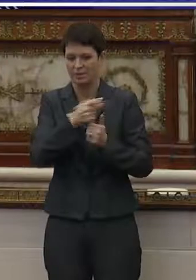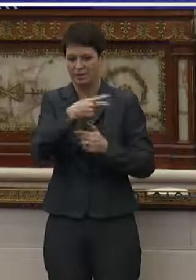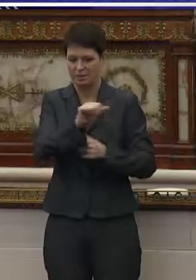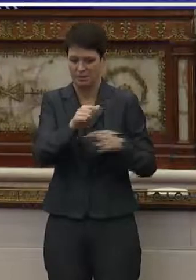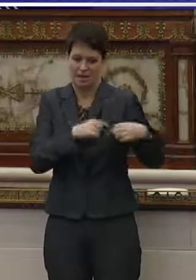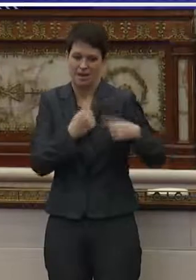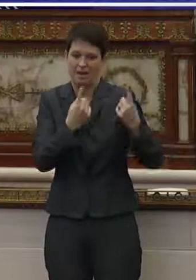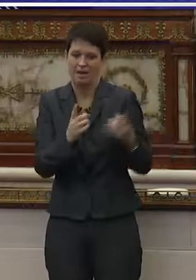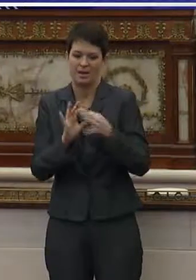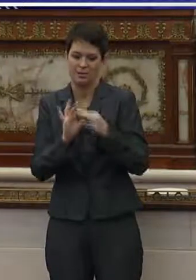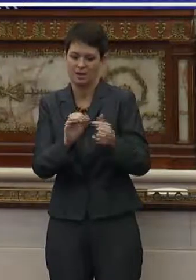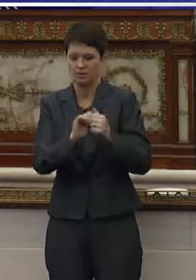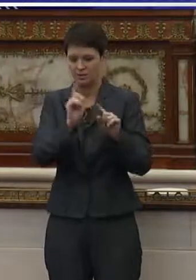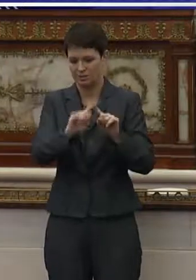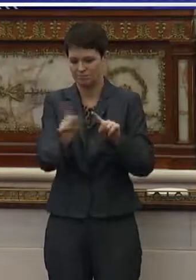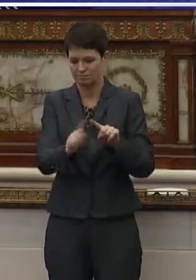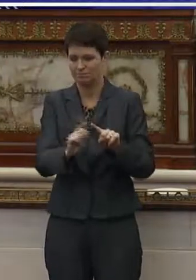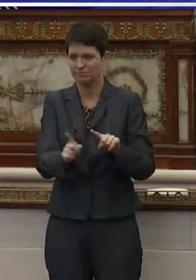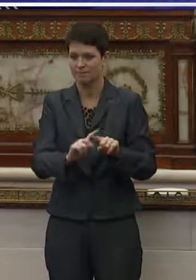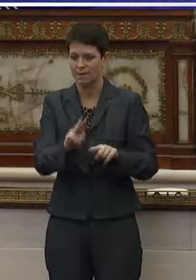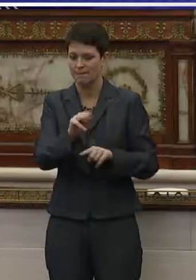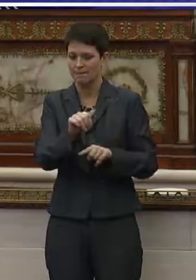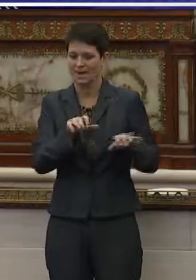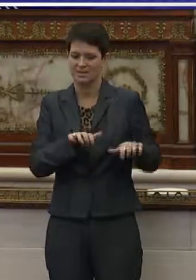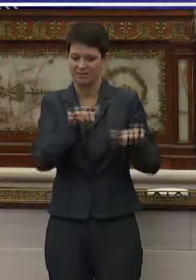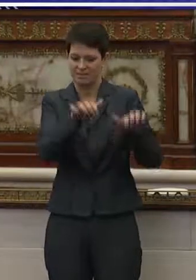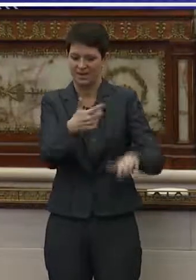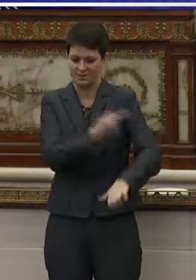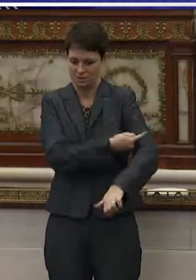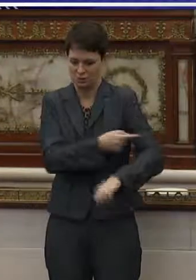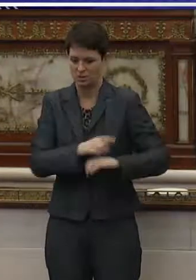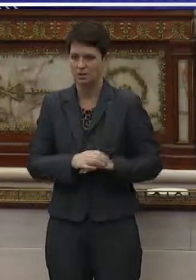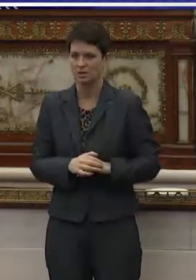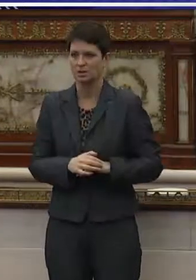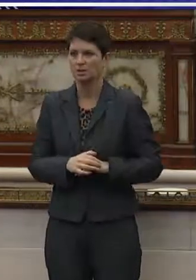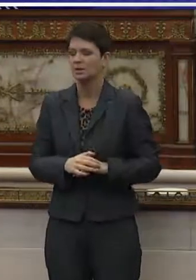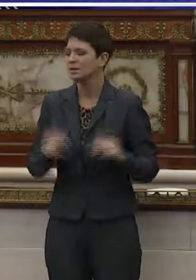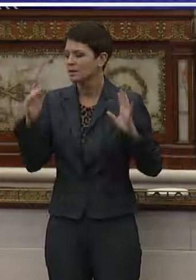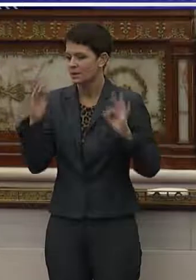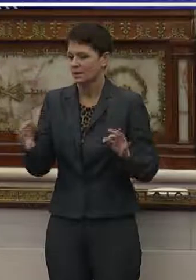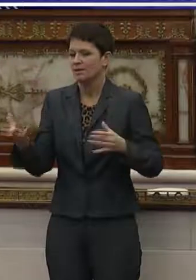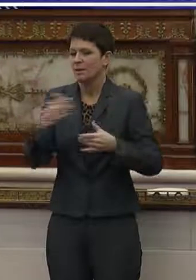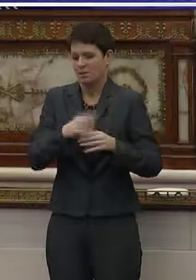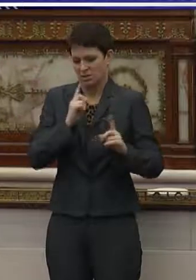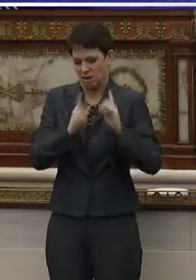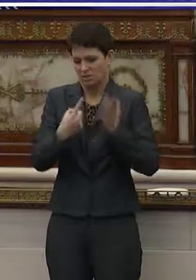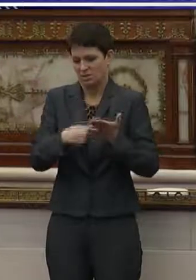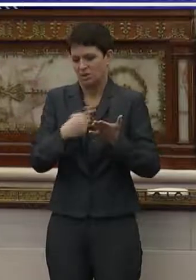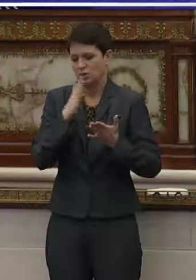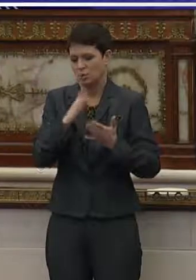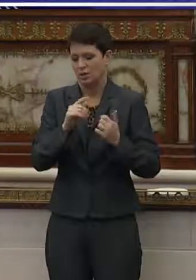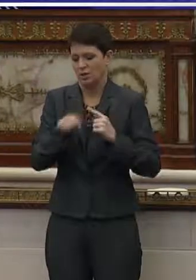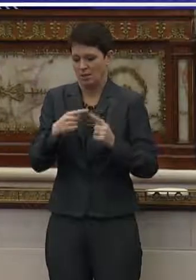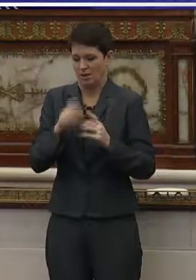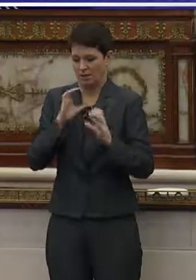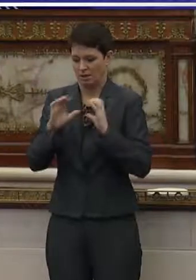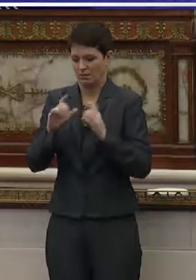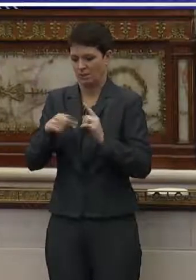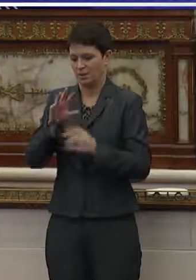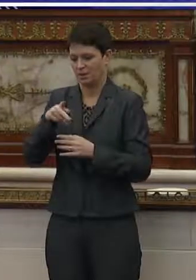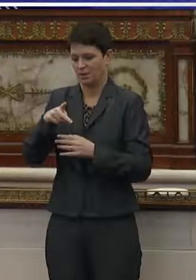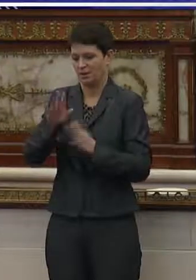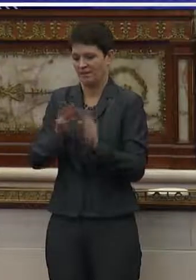as it relates to some of the mass vaccination sites. So certainly they'll be a part of the conversation around the convention center.